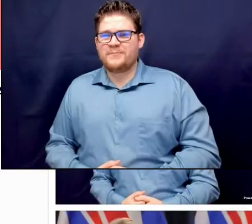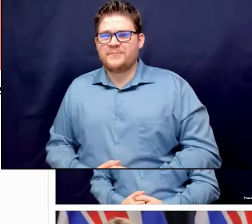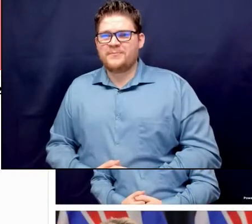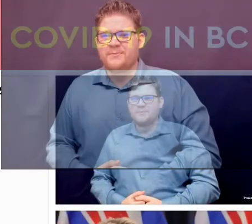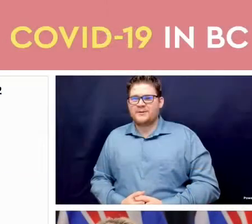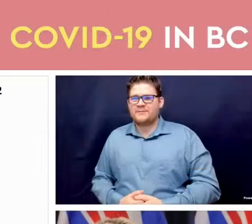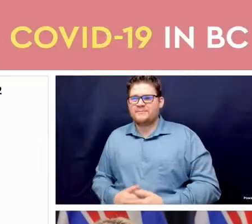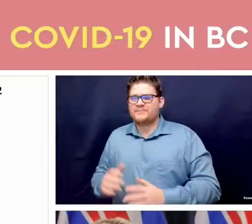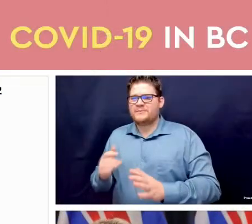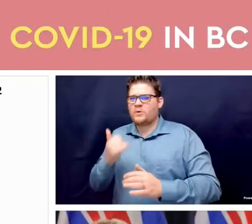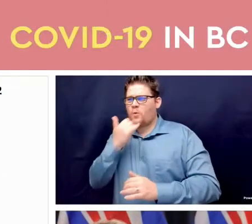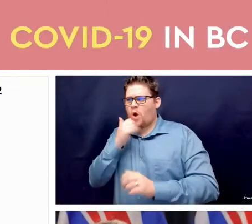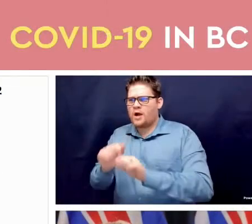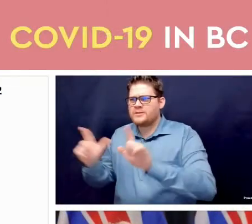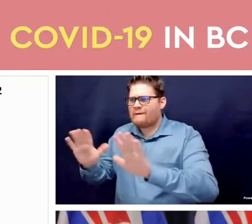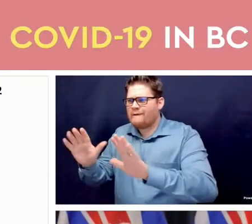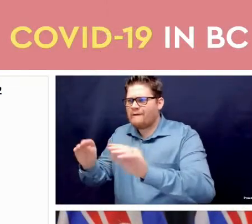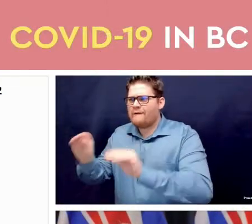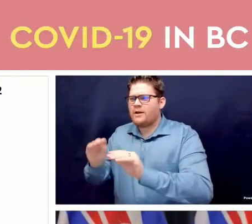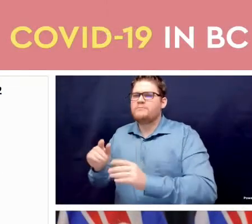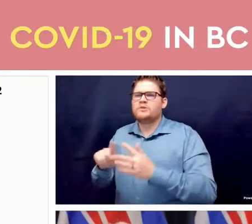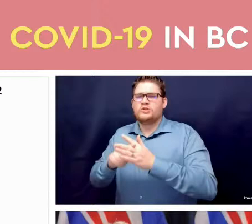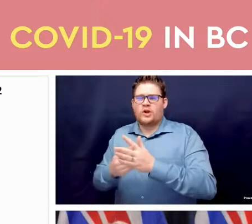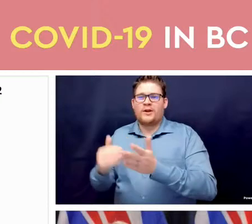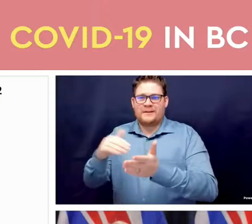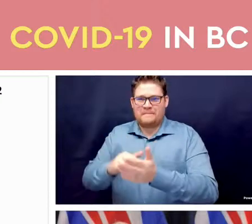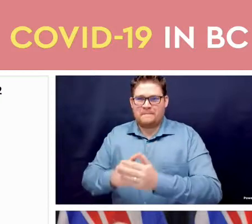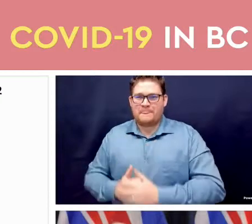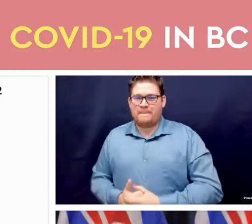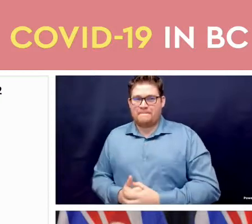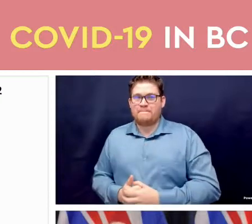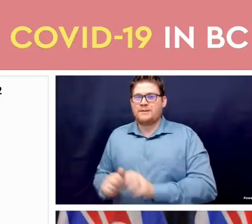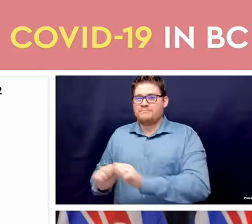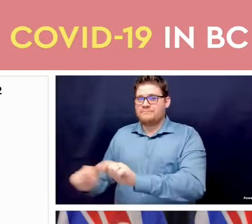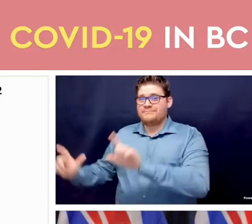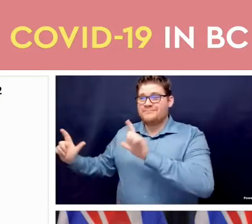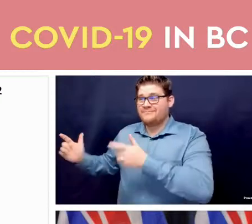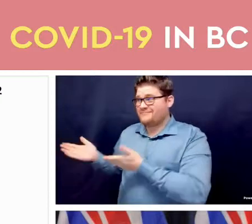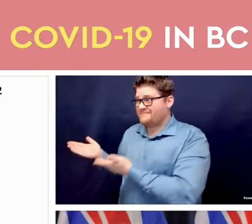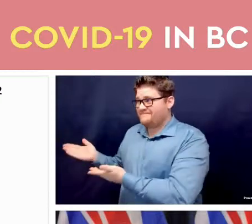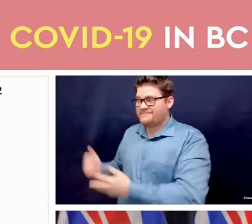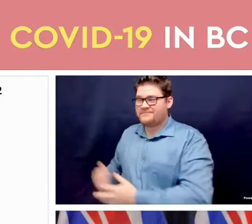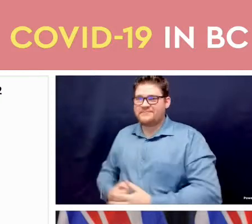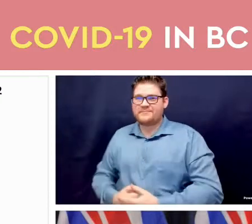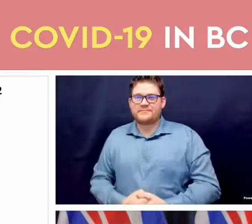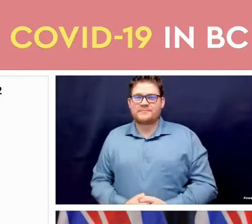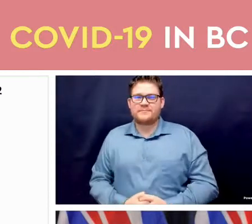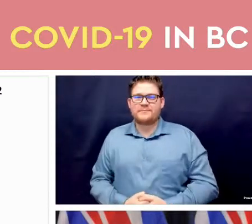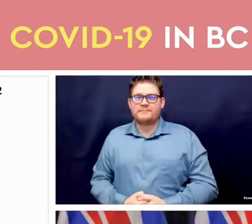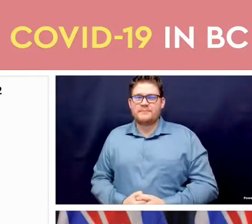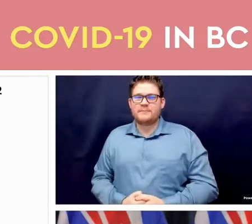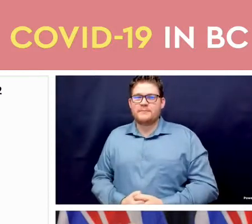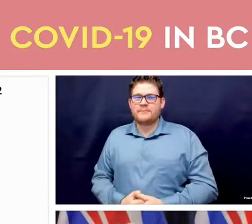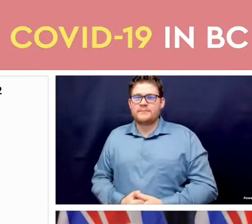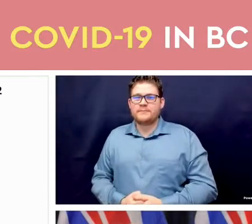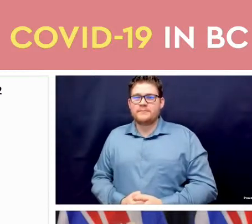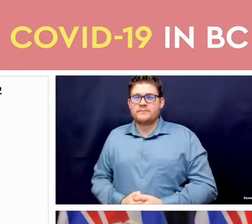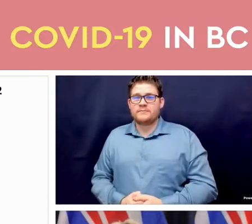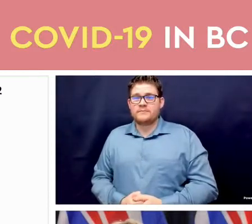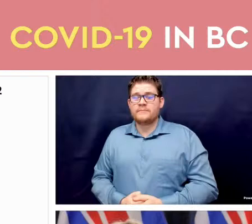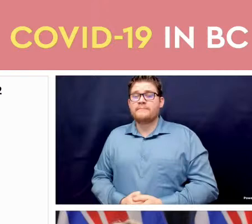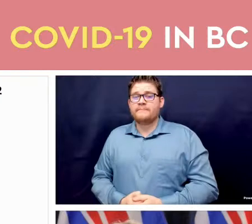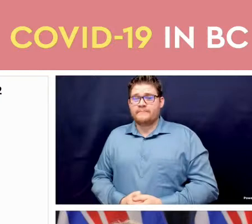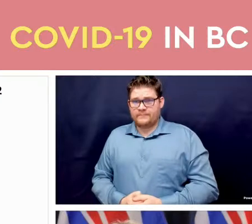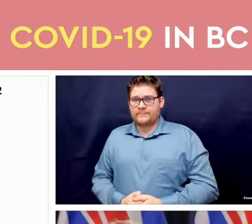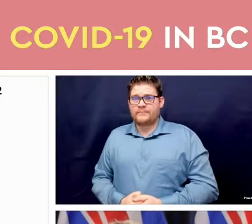Okay, we'll start again. So on our second slide here, it'll look a little bit different today because there are